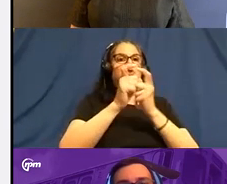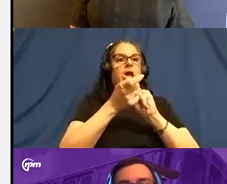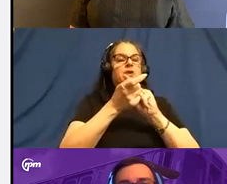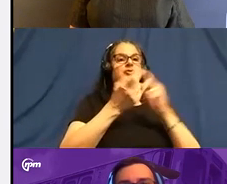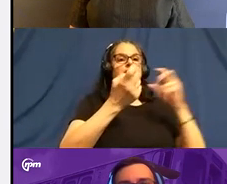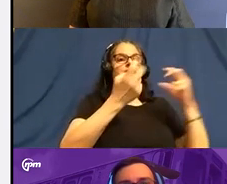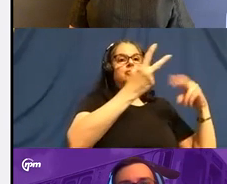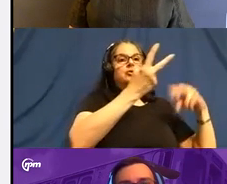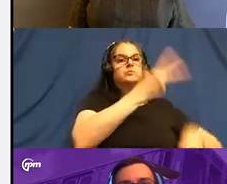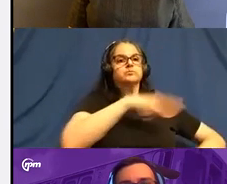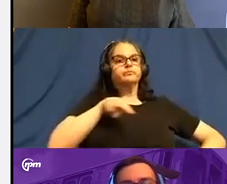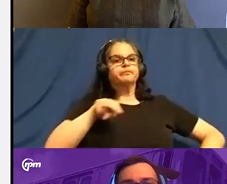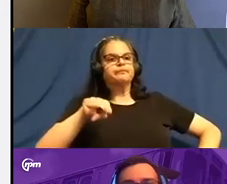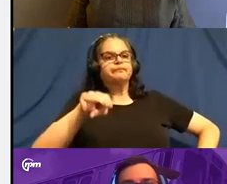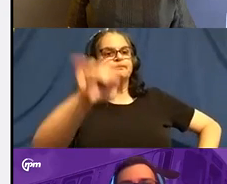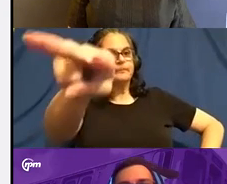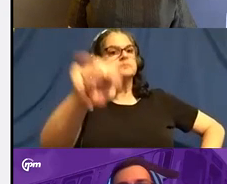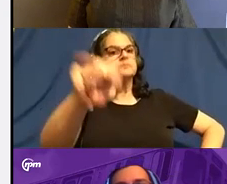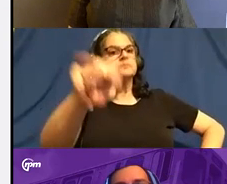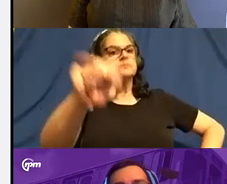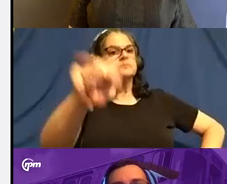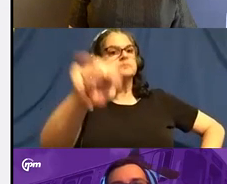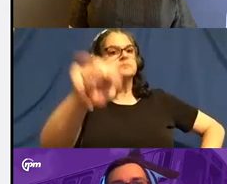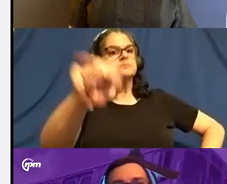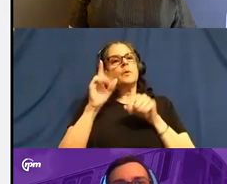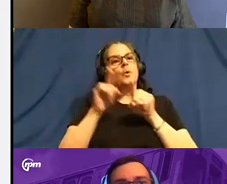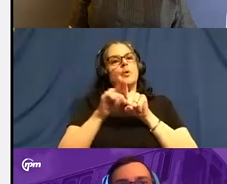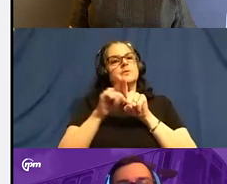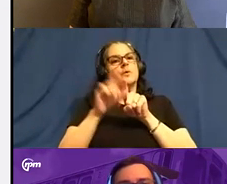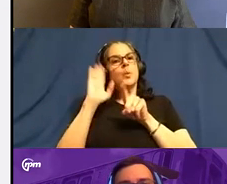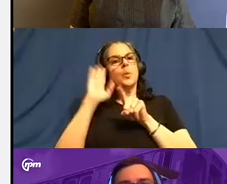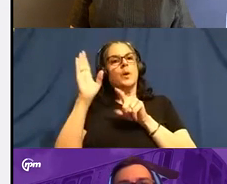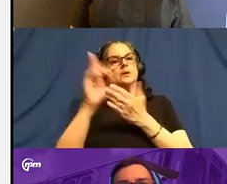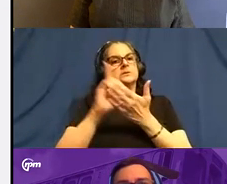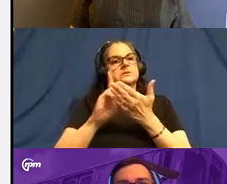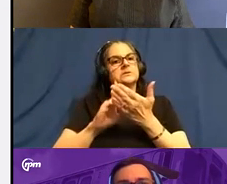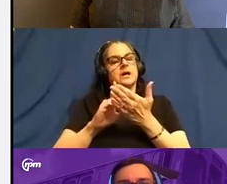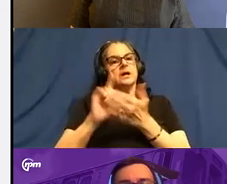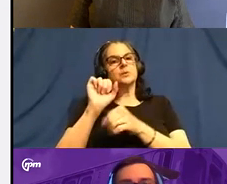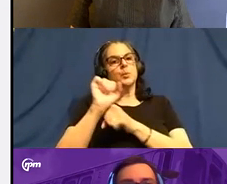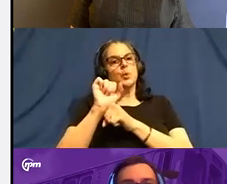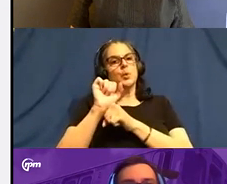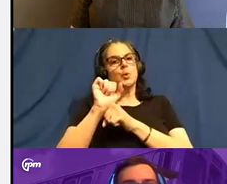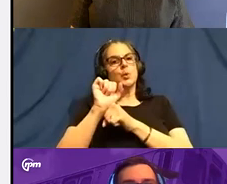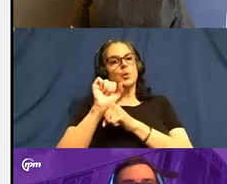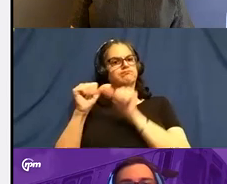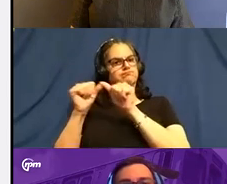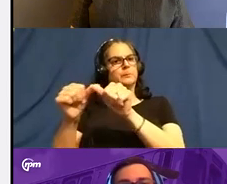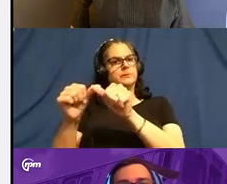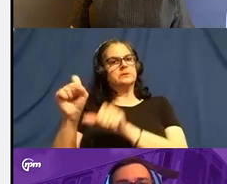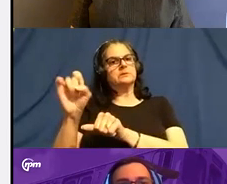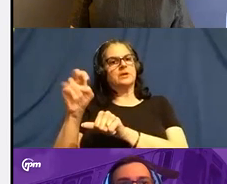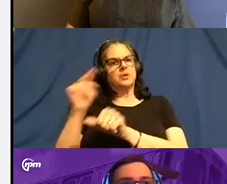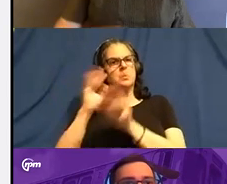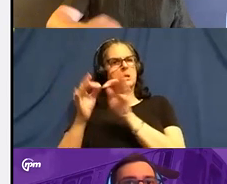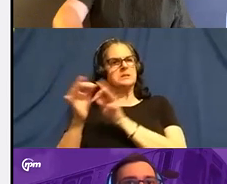that, we continue to develop our design plans, including those for stations. And we'll touch on that a little bit later in this meeting on the progress of